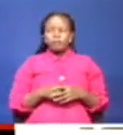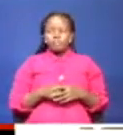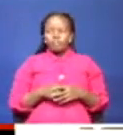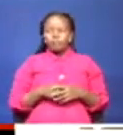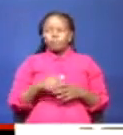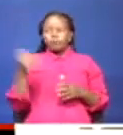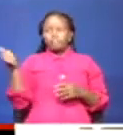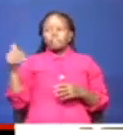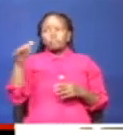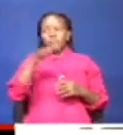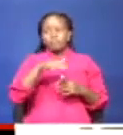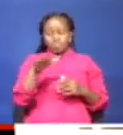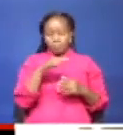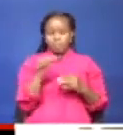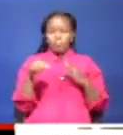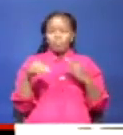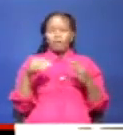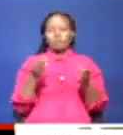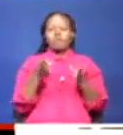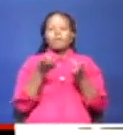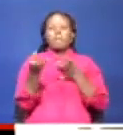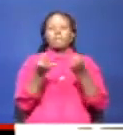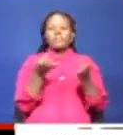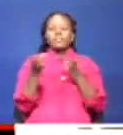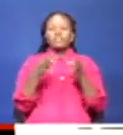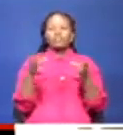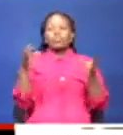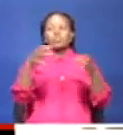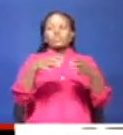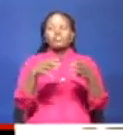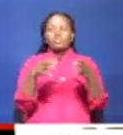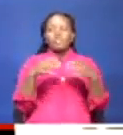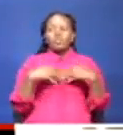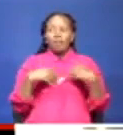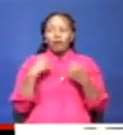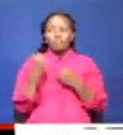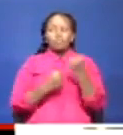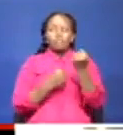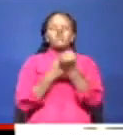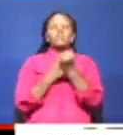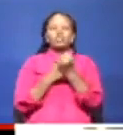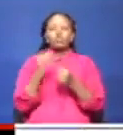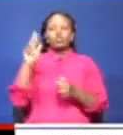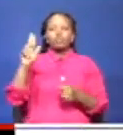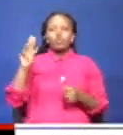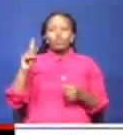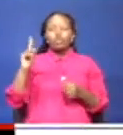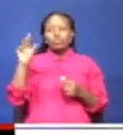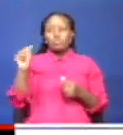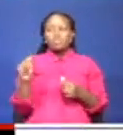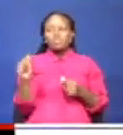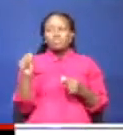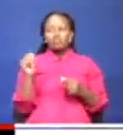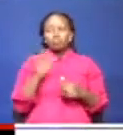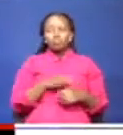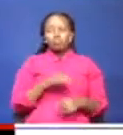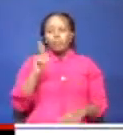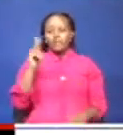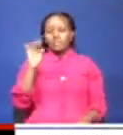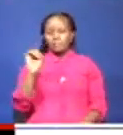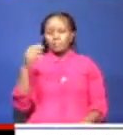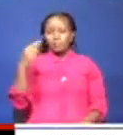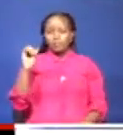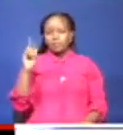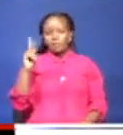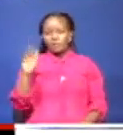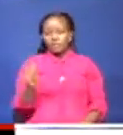Elsewhere, the business community in Nakuru County has thrown its weight behind Nakuru UDA gubernatorial candidate Susan Kihika. Speaking in Nakuru City,